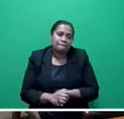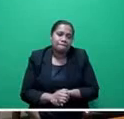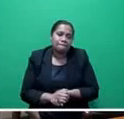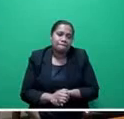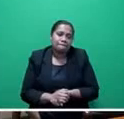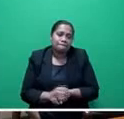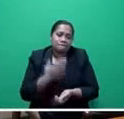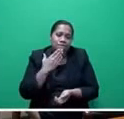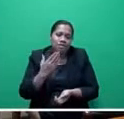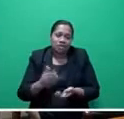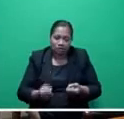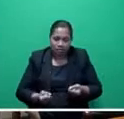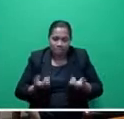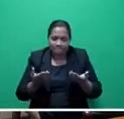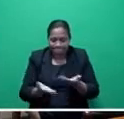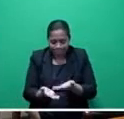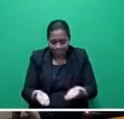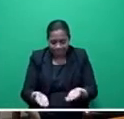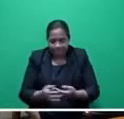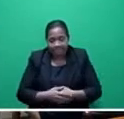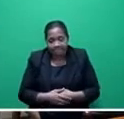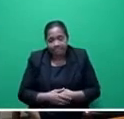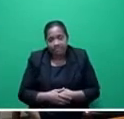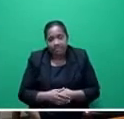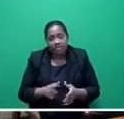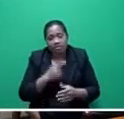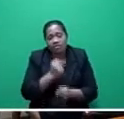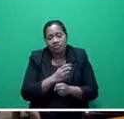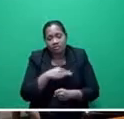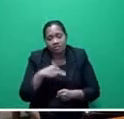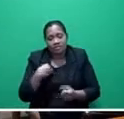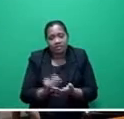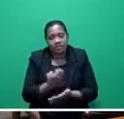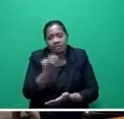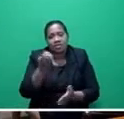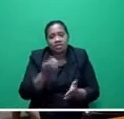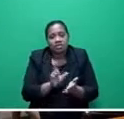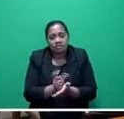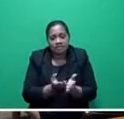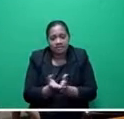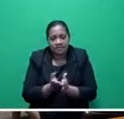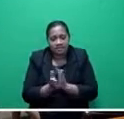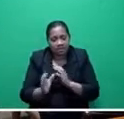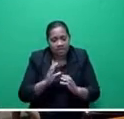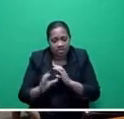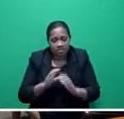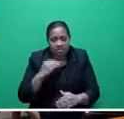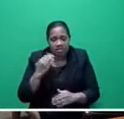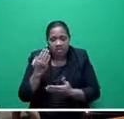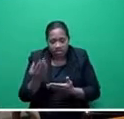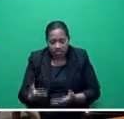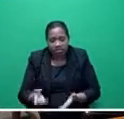I give the floor to the Attorney General and Minister for Economy, Civil Service and Communications, the Honourable Ayaz